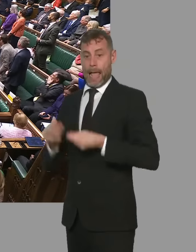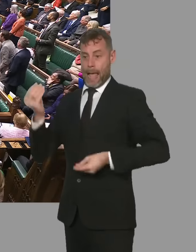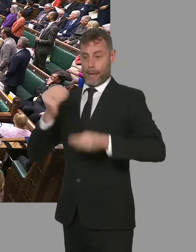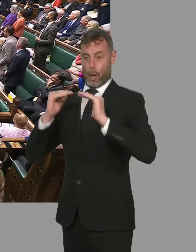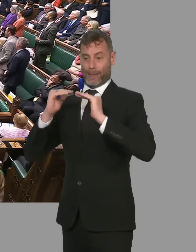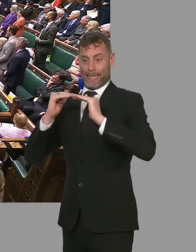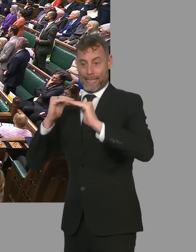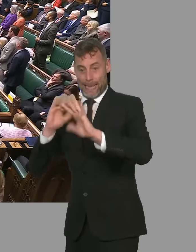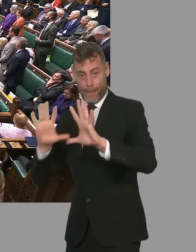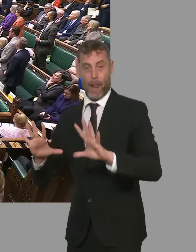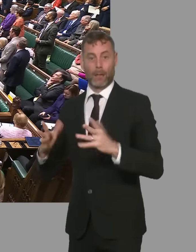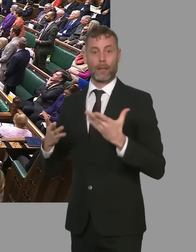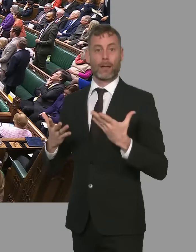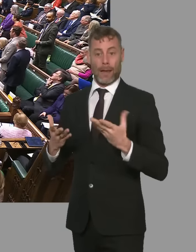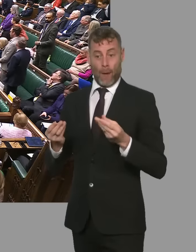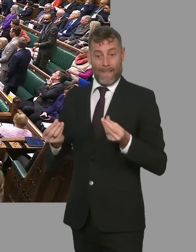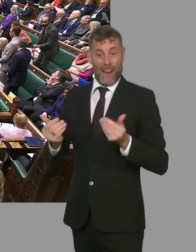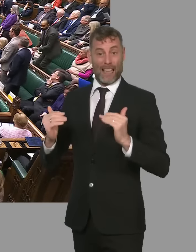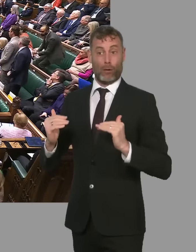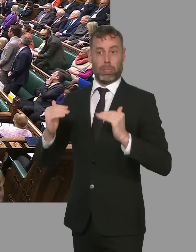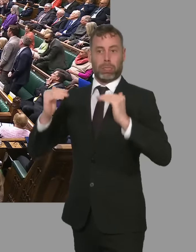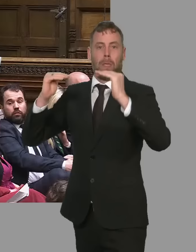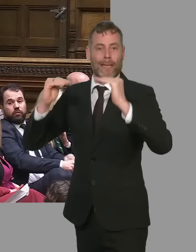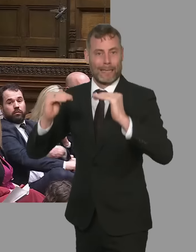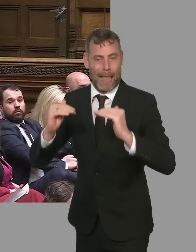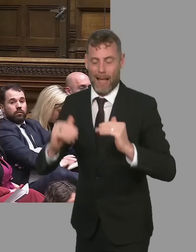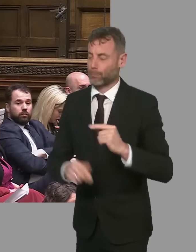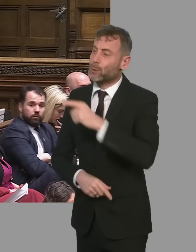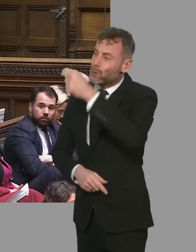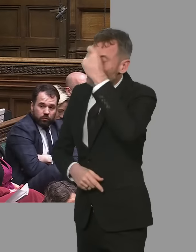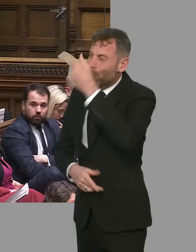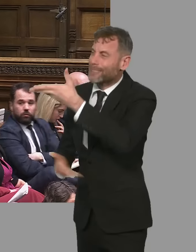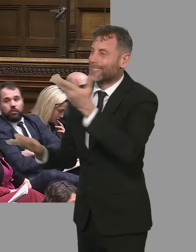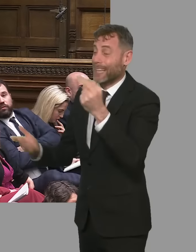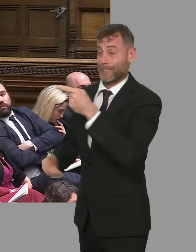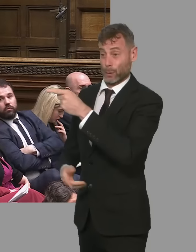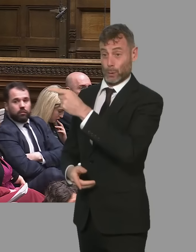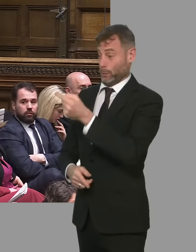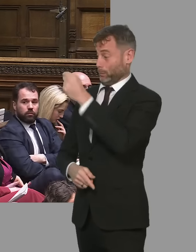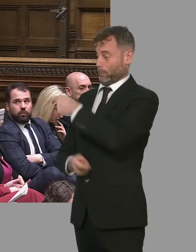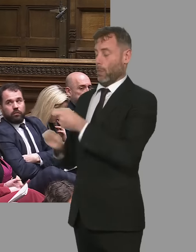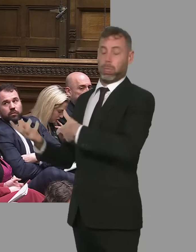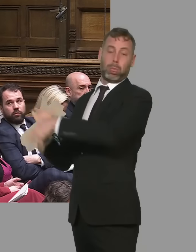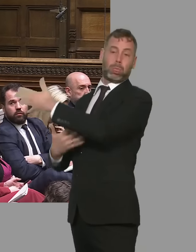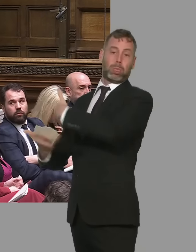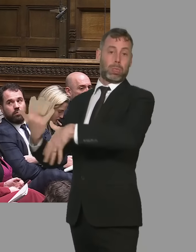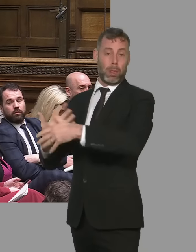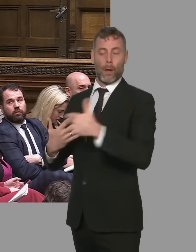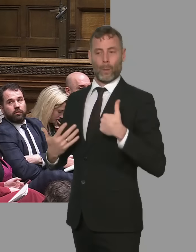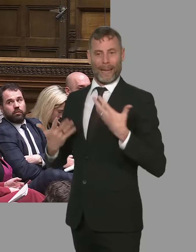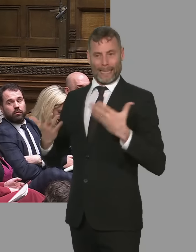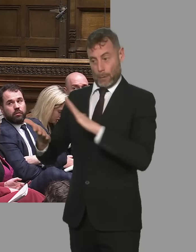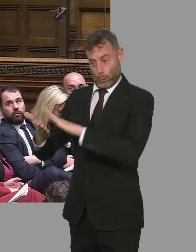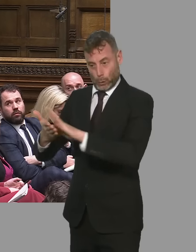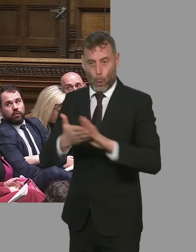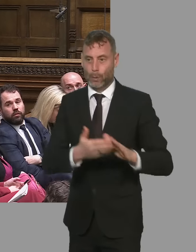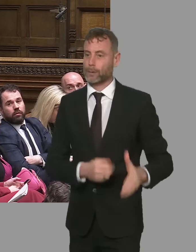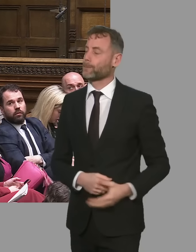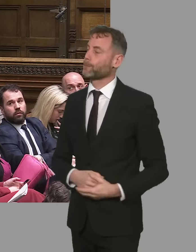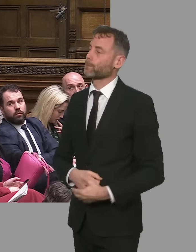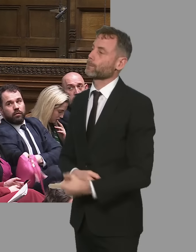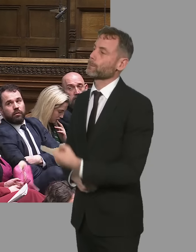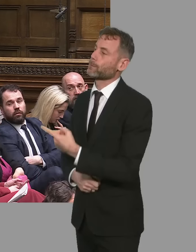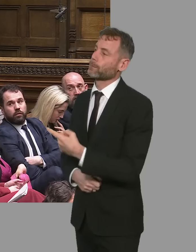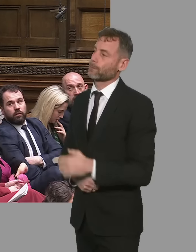on Tony Atson. Mr. Speaker, my constituents Tony and Rebecca Wadley received insulation under the Tory government's Eco4 scheme,